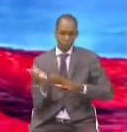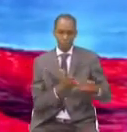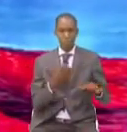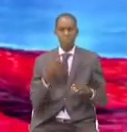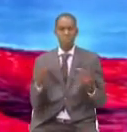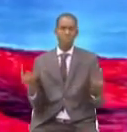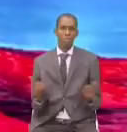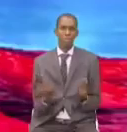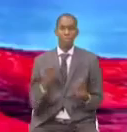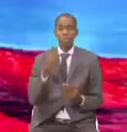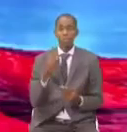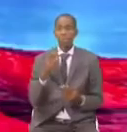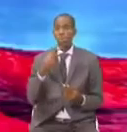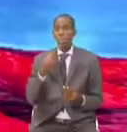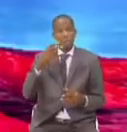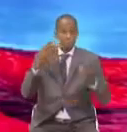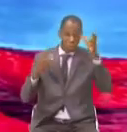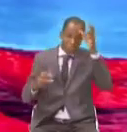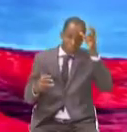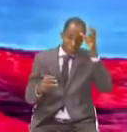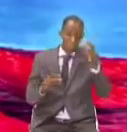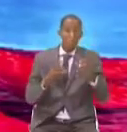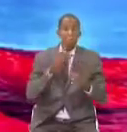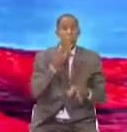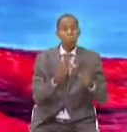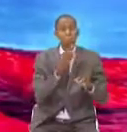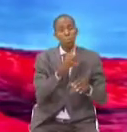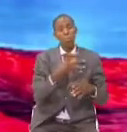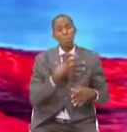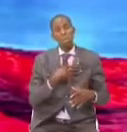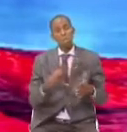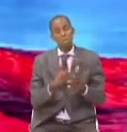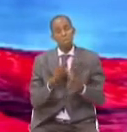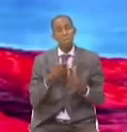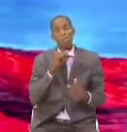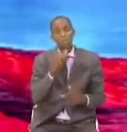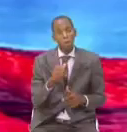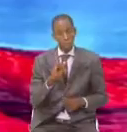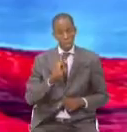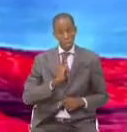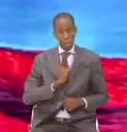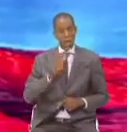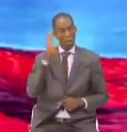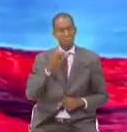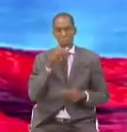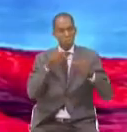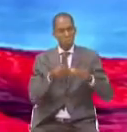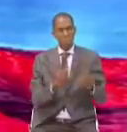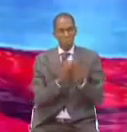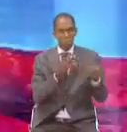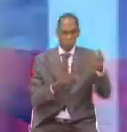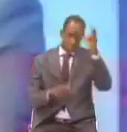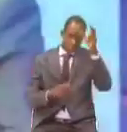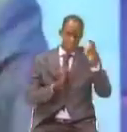sin. You say, Satan, whether you like it or not, I will not stay with you. I will not travel with